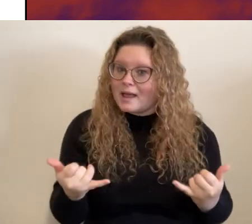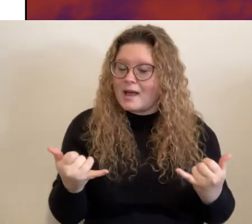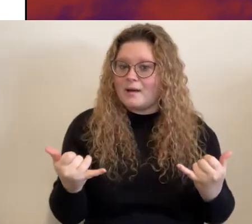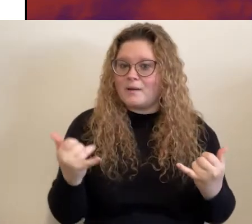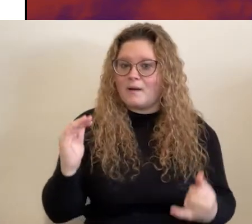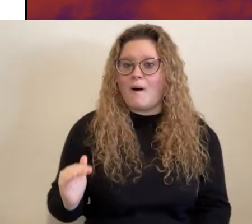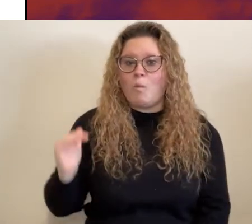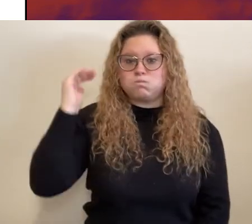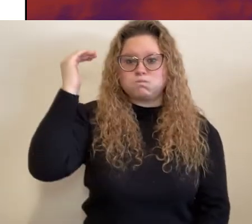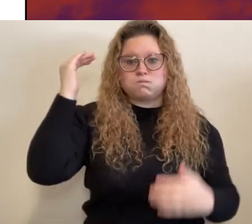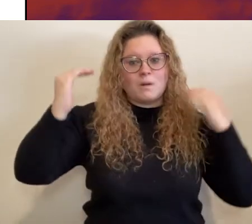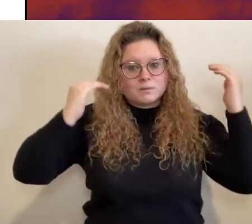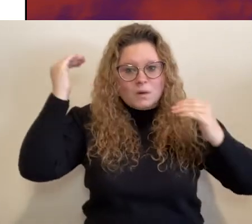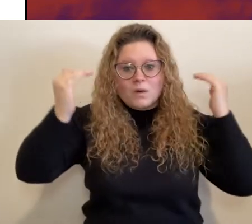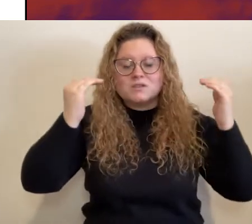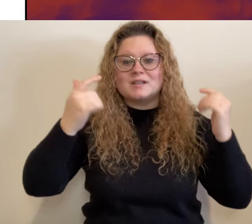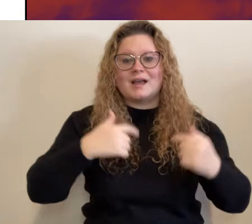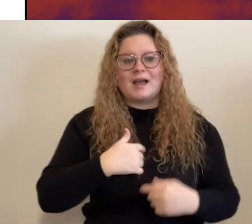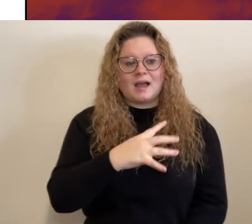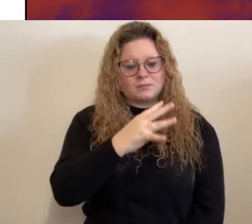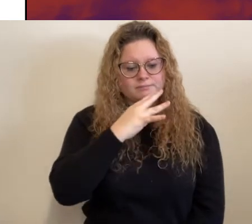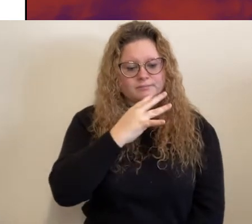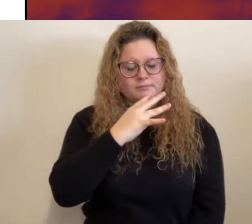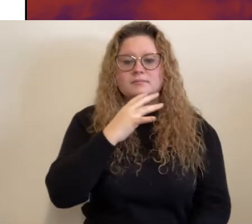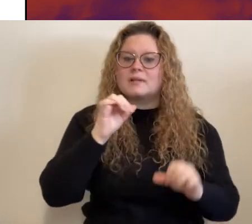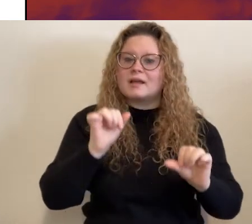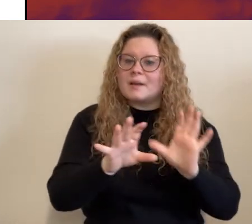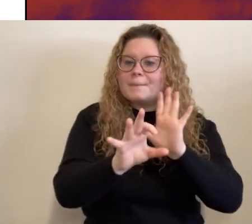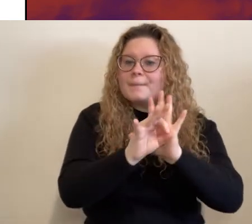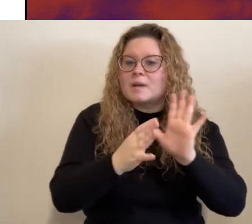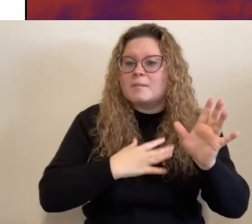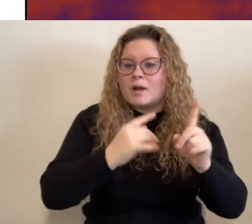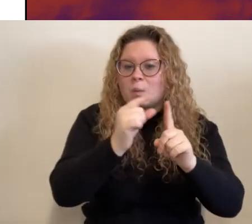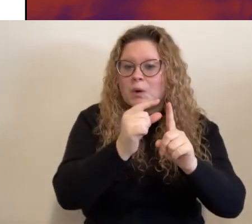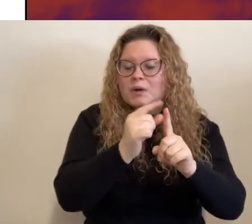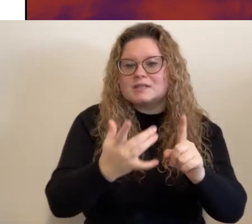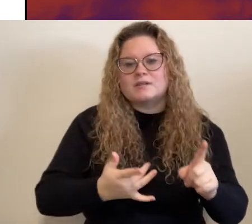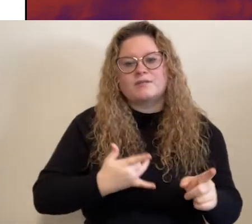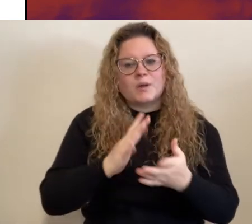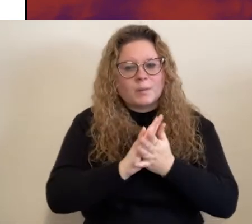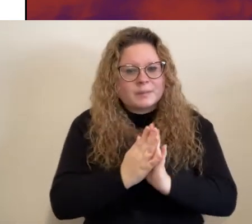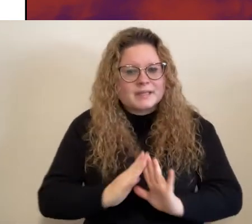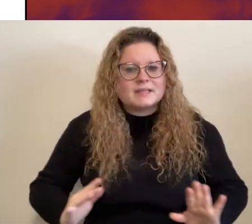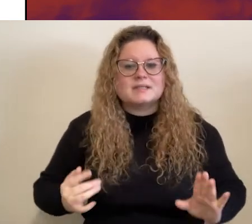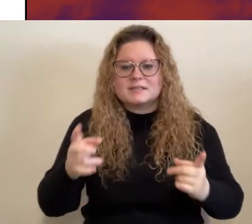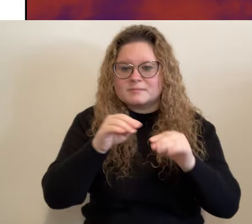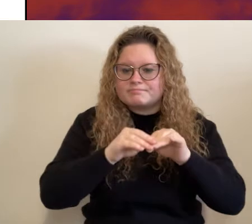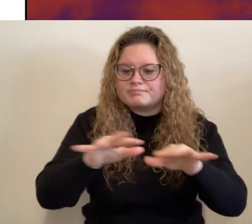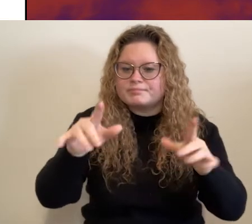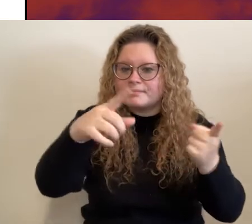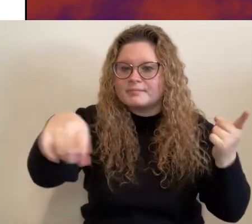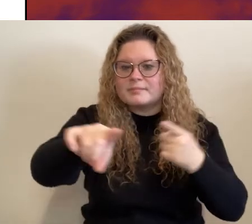own words as they come through. They're also soothing to me at the same time, is a beautiful place to be, and teaching people how to get into